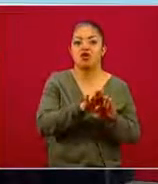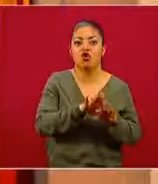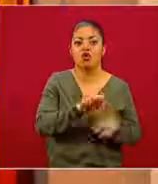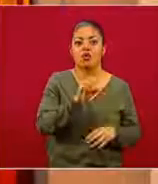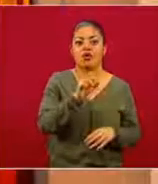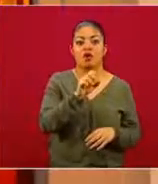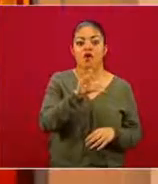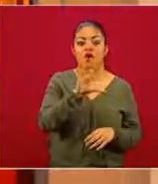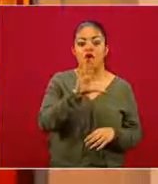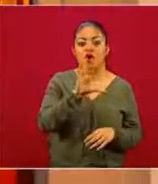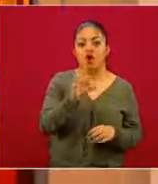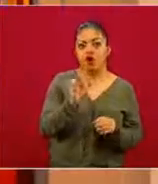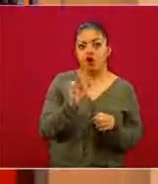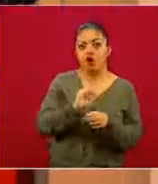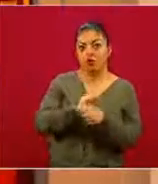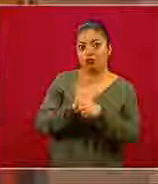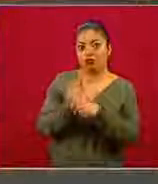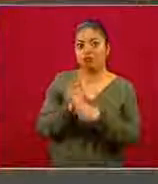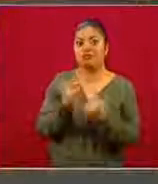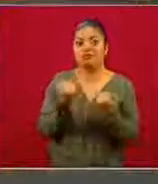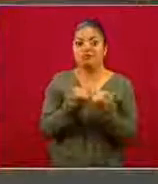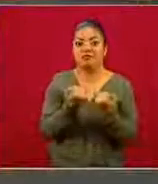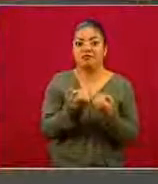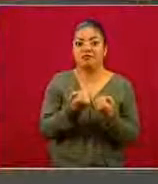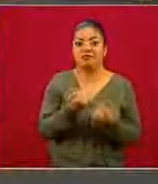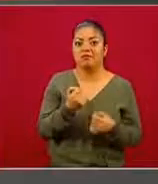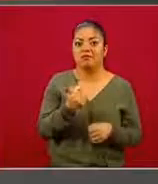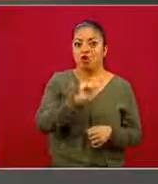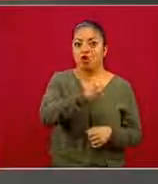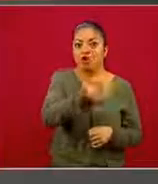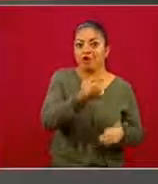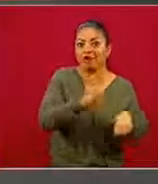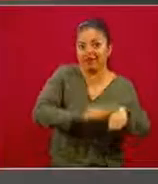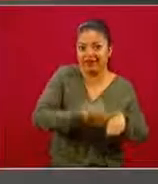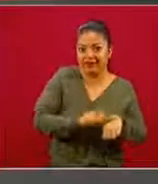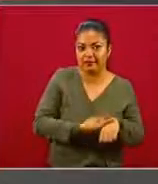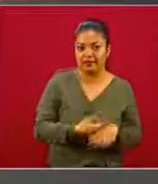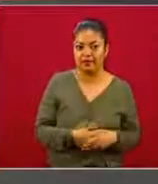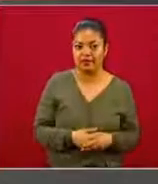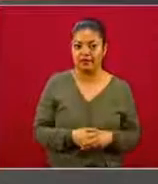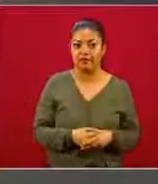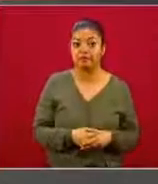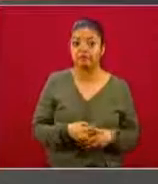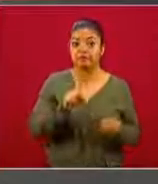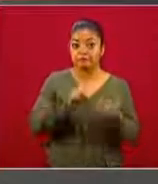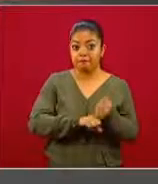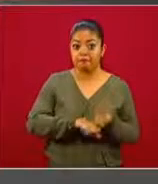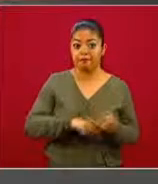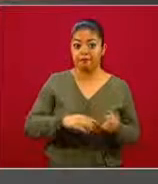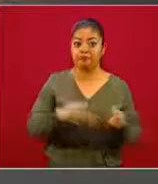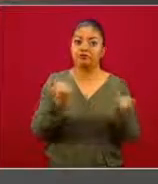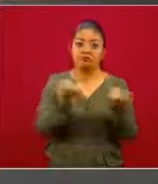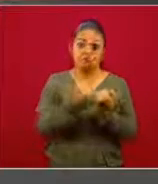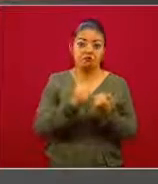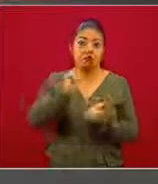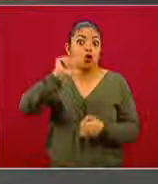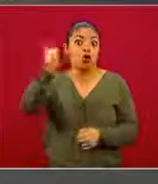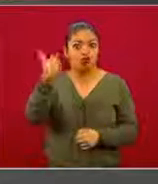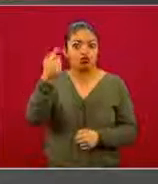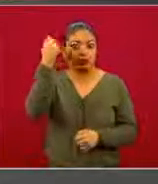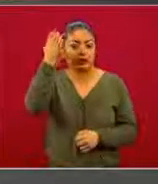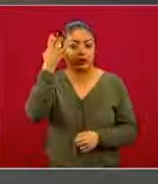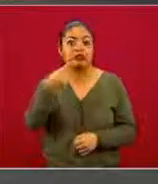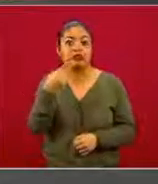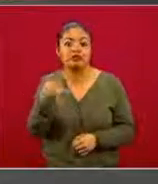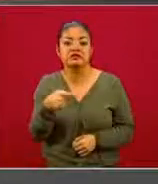real competitive niche among SARS-CoV-2 and other pathogens. One theory is that their